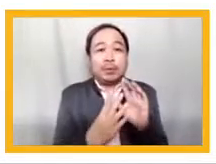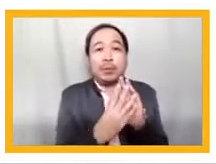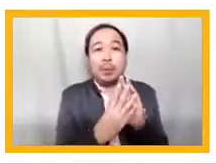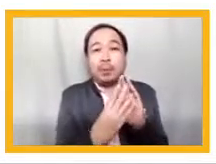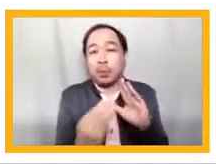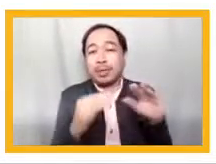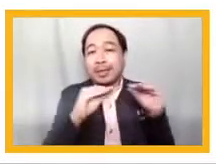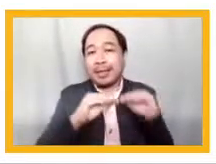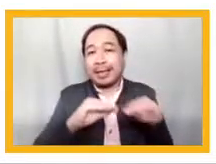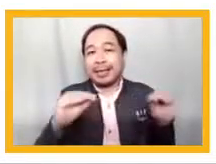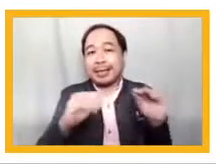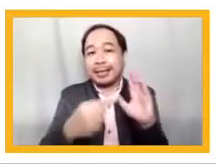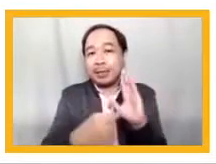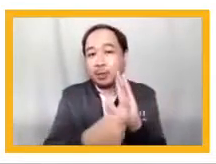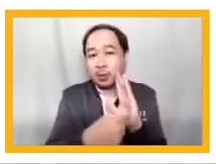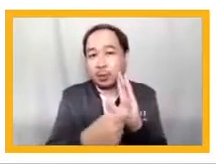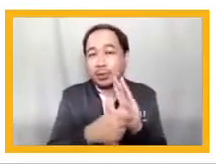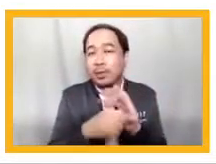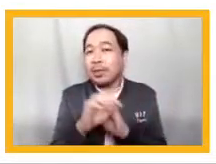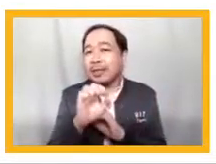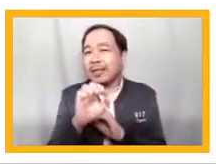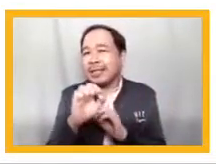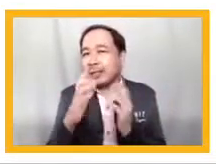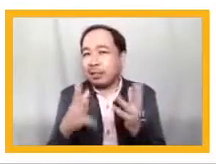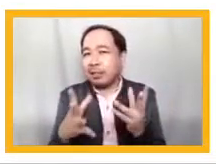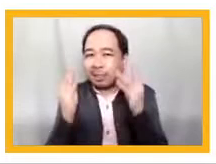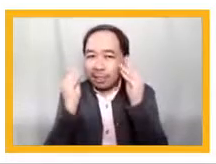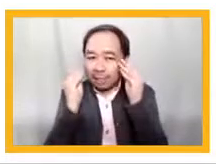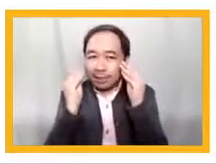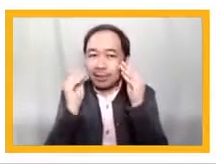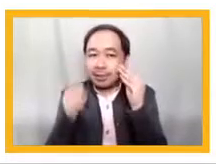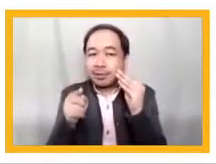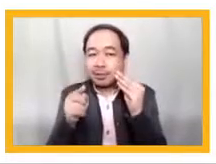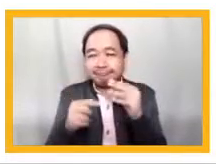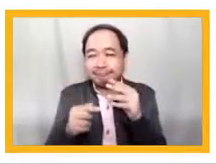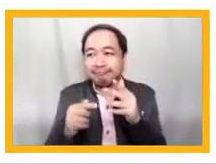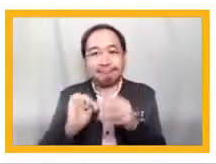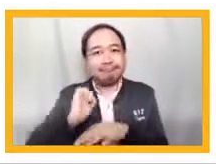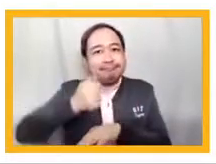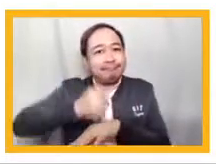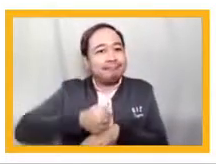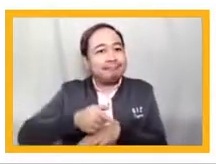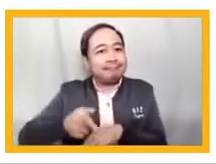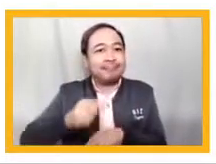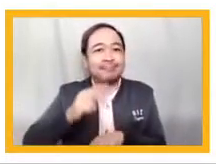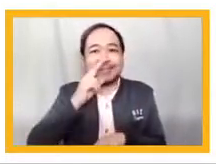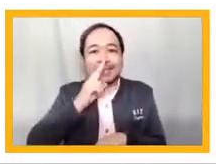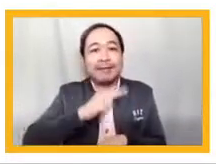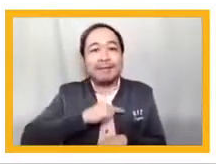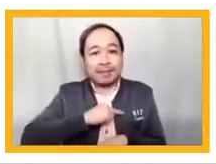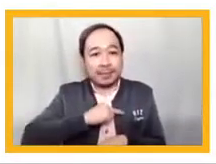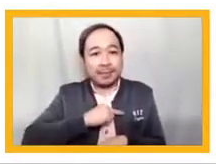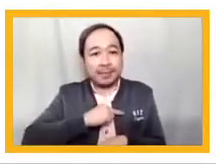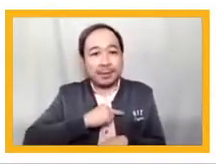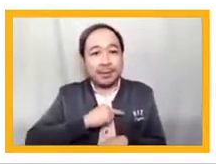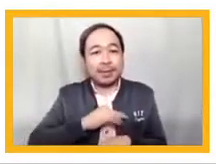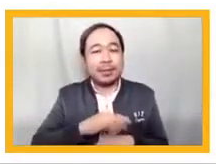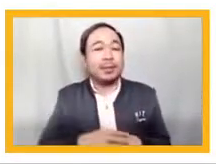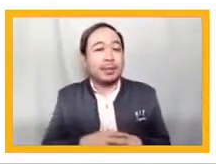tech, e-learning product appear in Vietnam, both by in English and in Vietnamese.